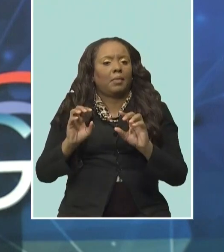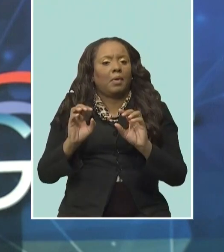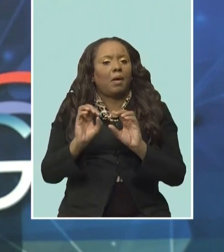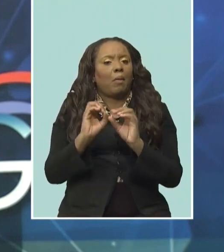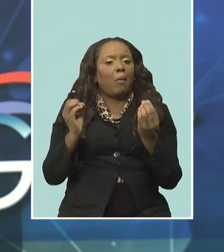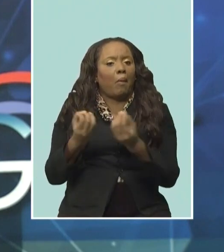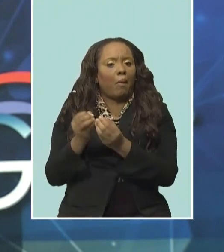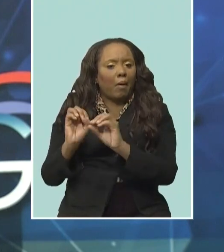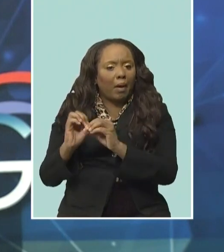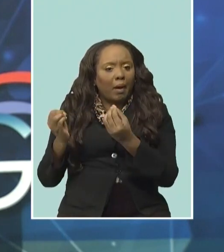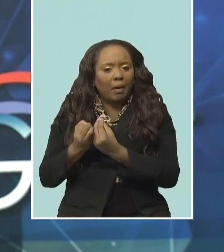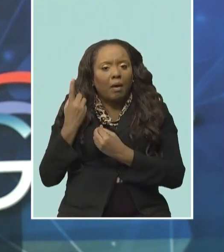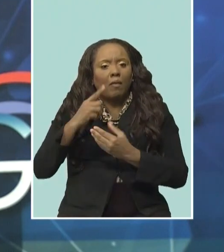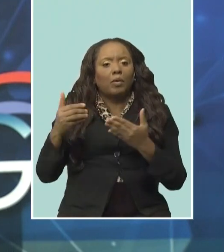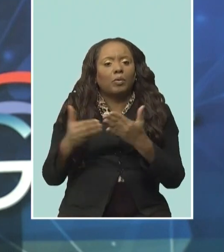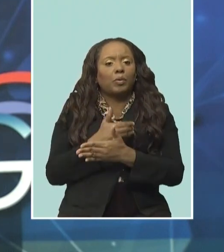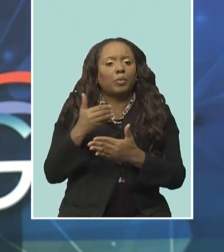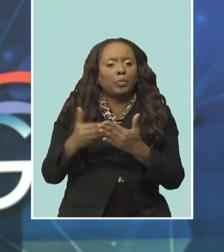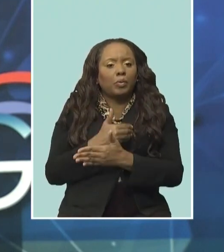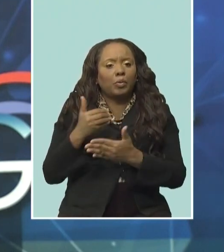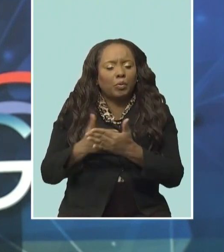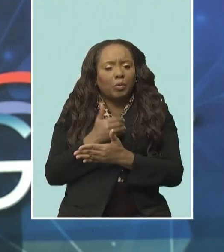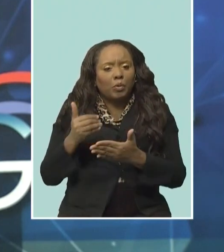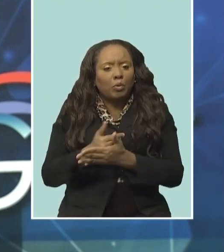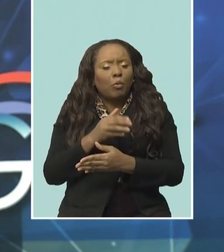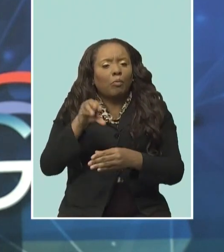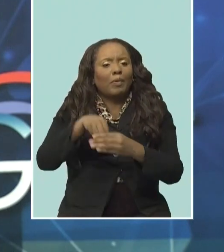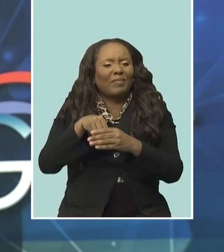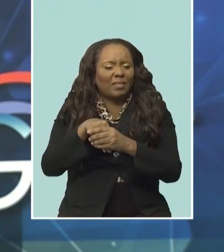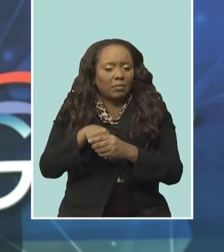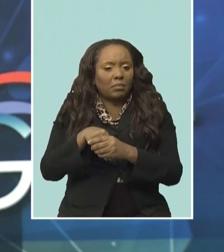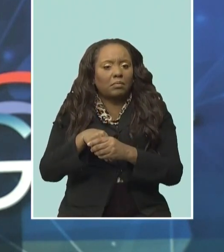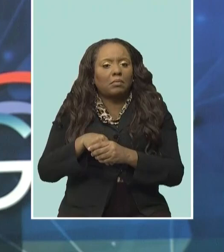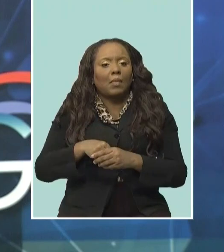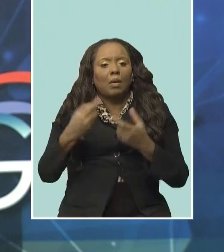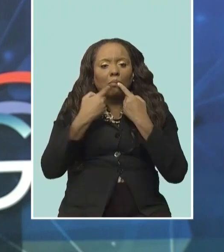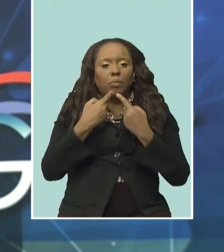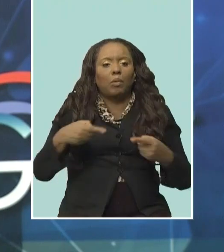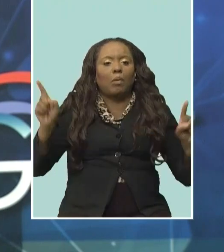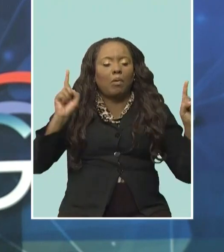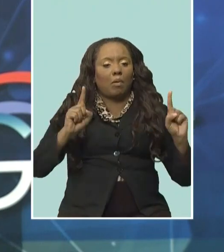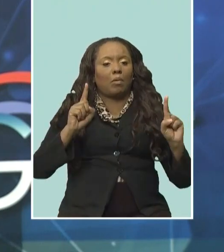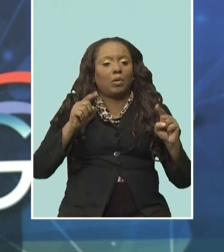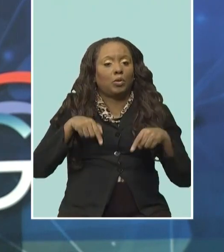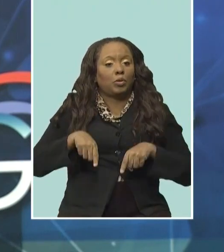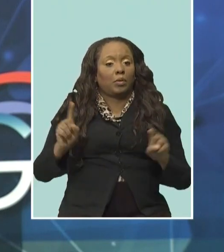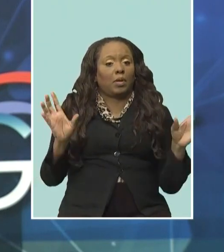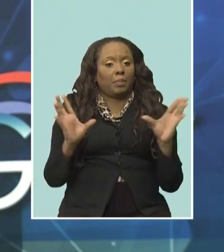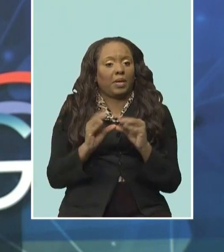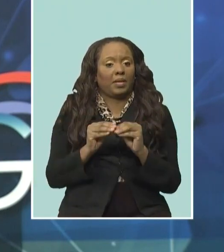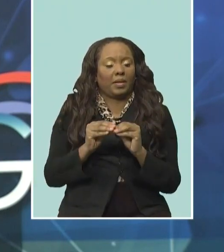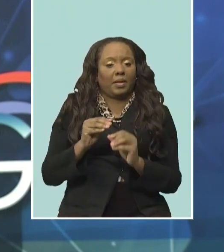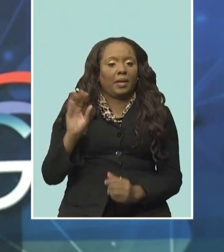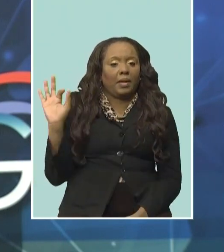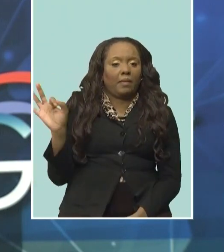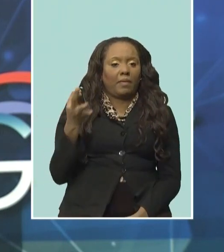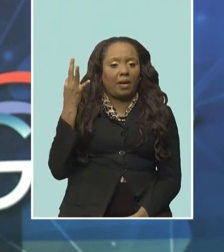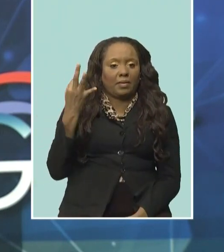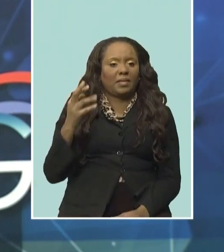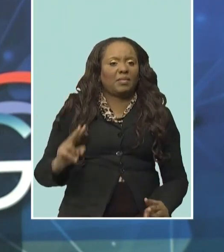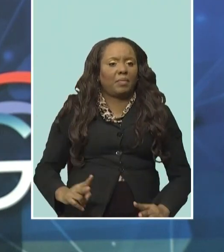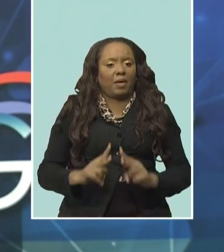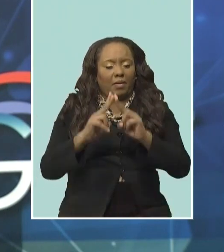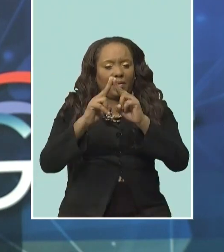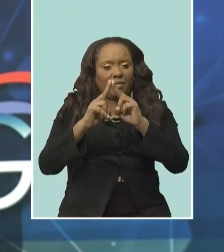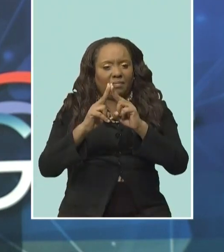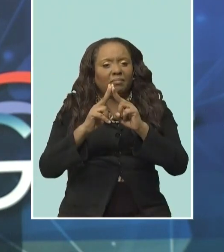nature capital investments. The announcement was made at the Summit for a New Global Financing Pact in Paris. The integrated package of